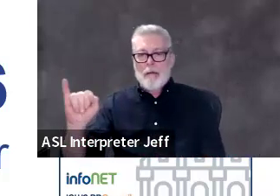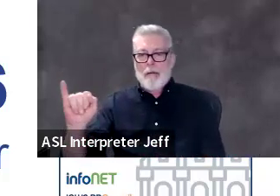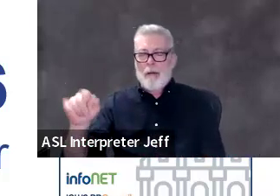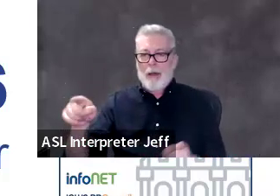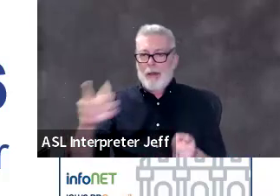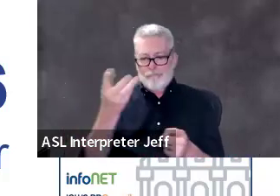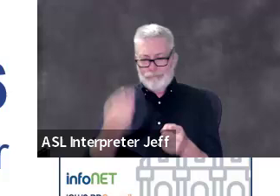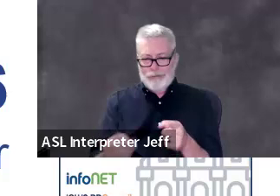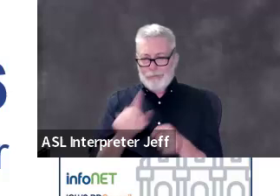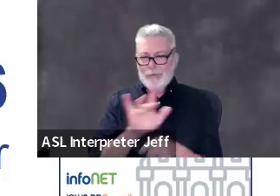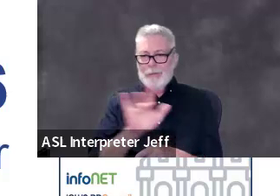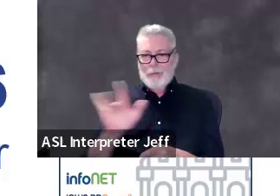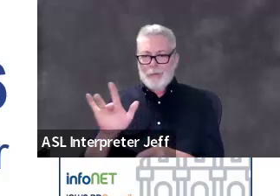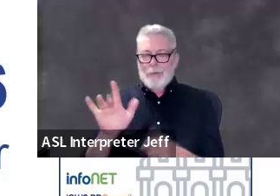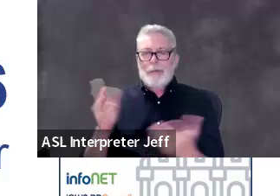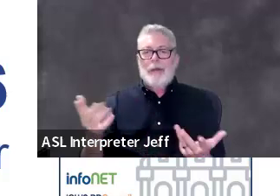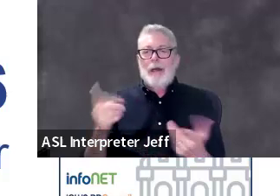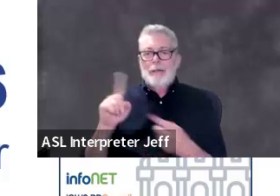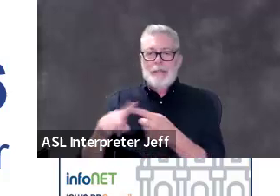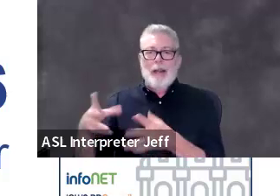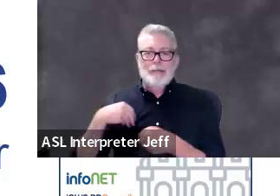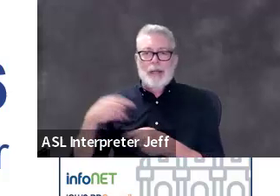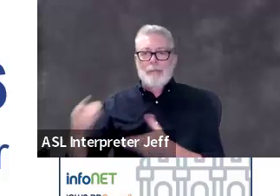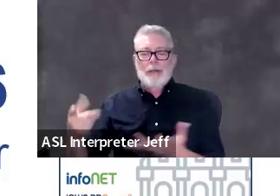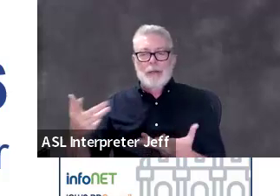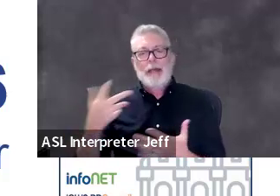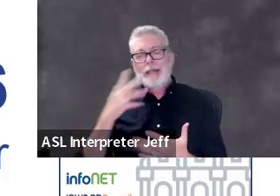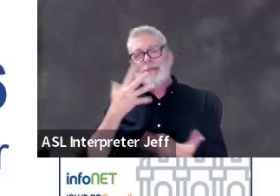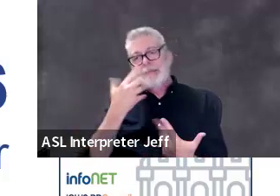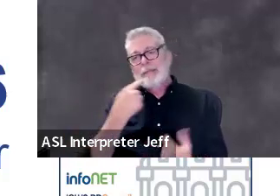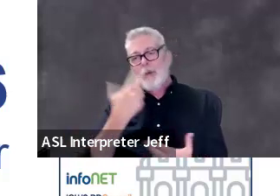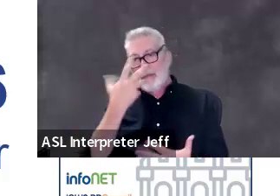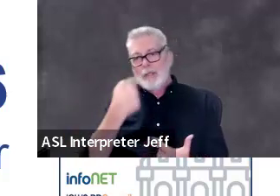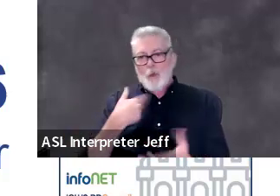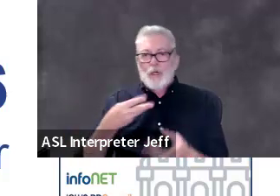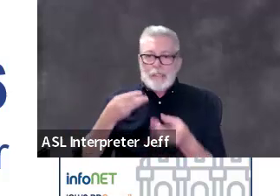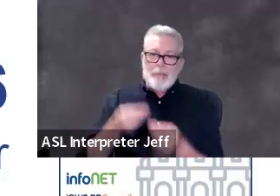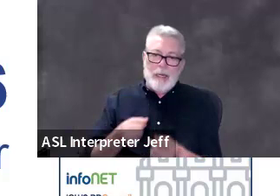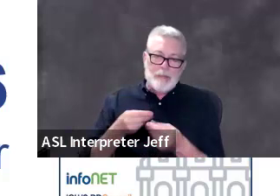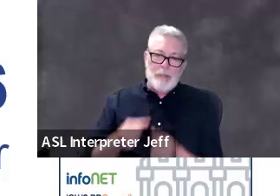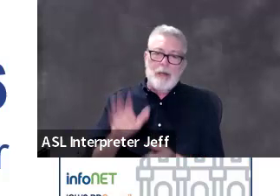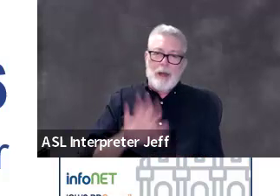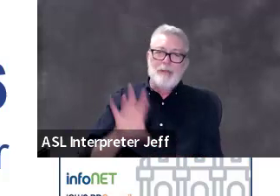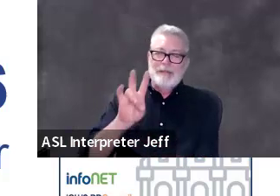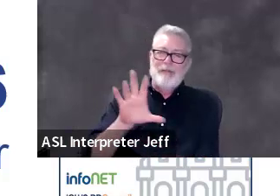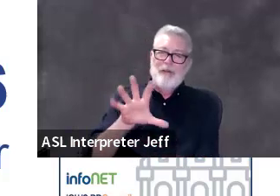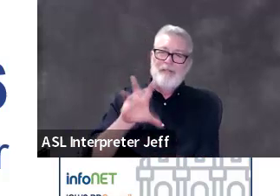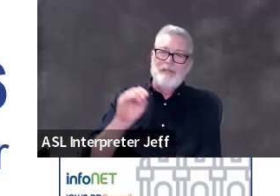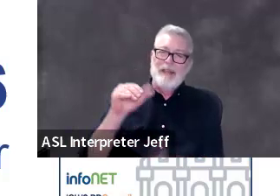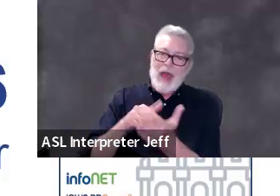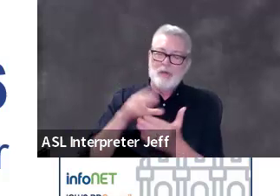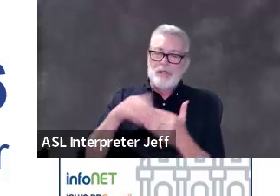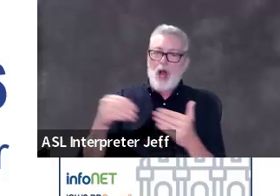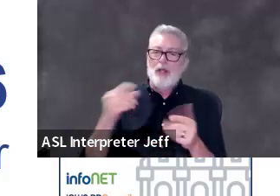coverage. So that's disappointing, particularly because we're spending about $750,000 a